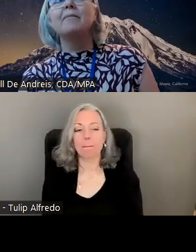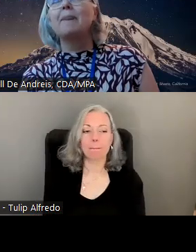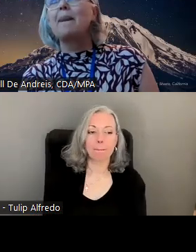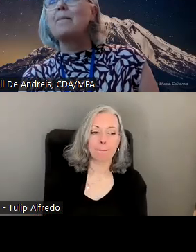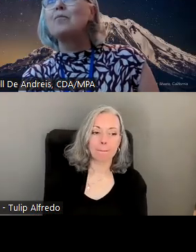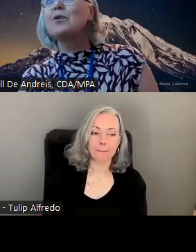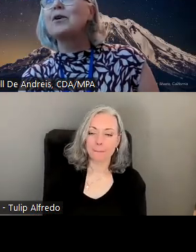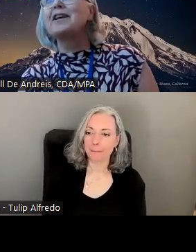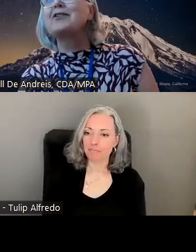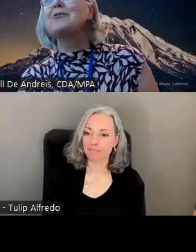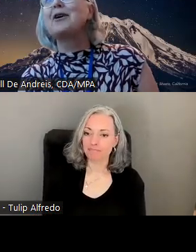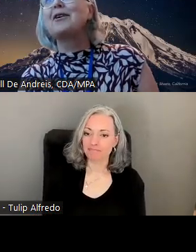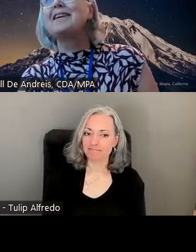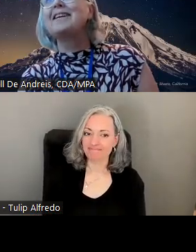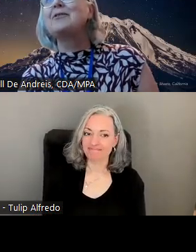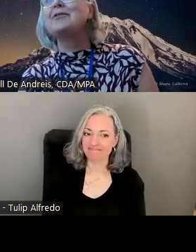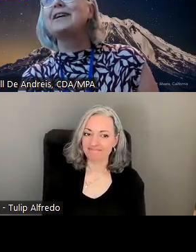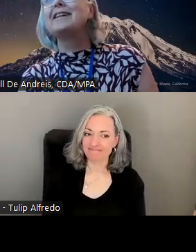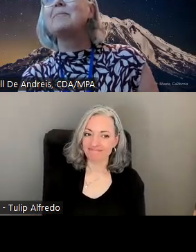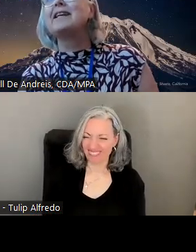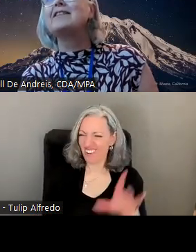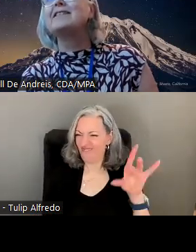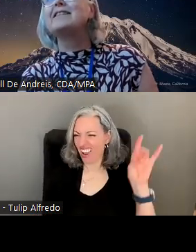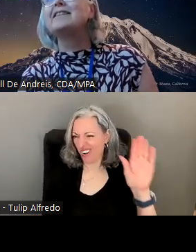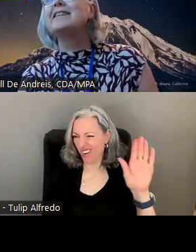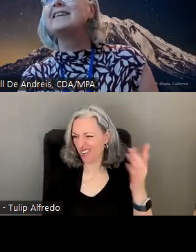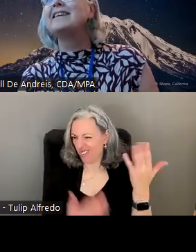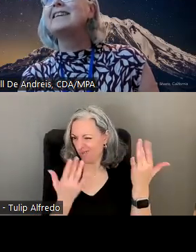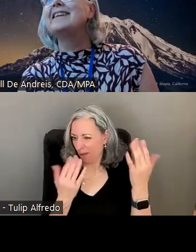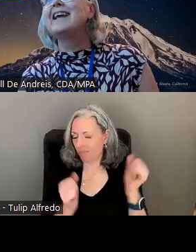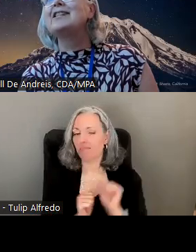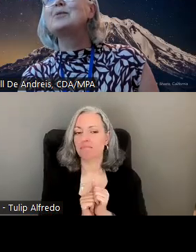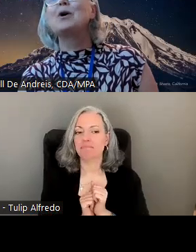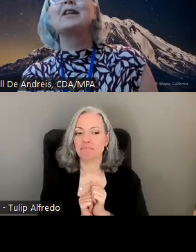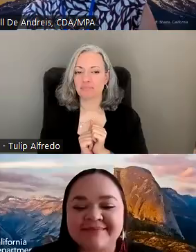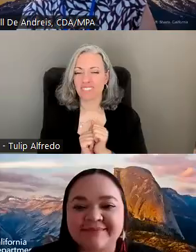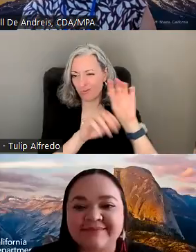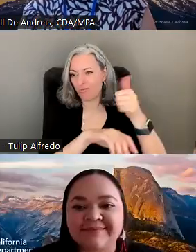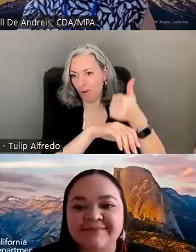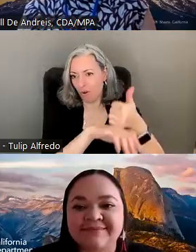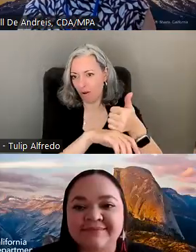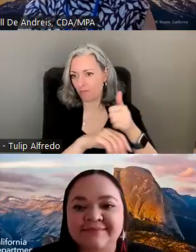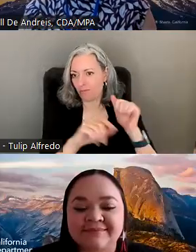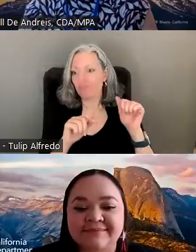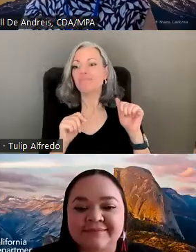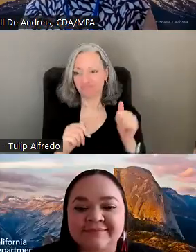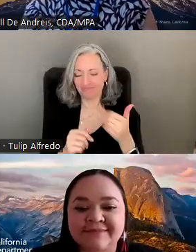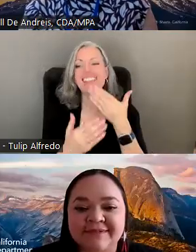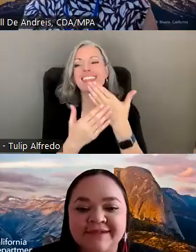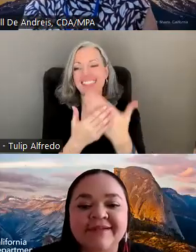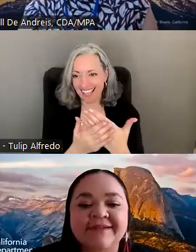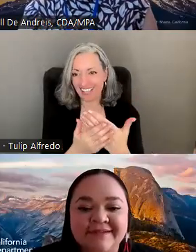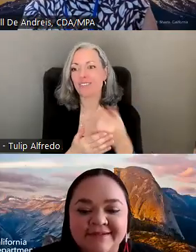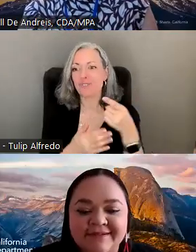Okay. There you are. Hold on, let me get. No problem. Spotlight. There we go. Thank you, Consuelo. Please